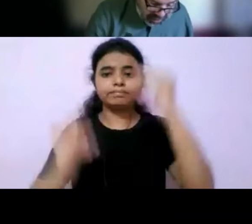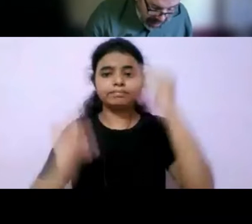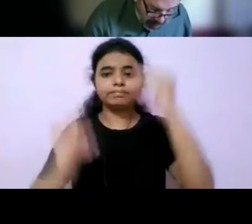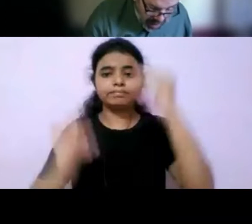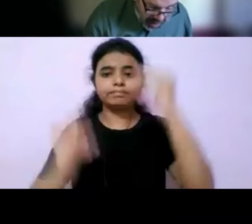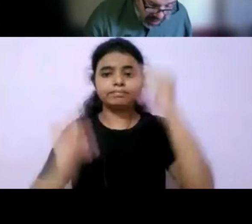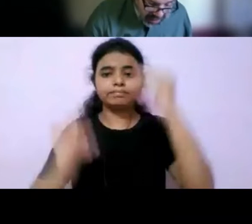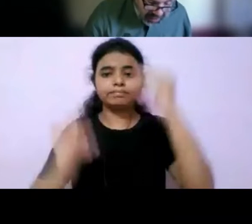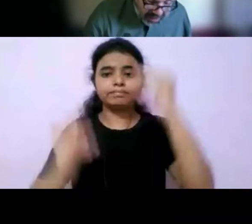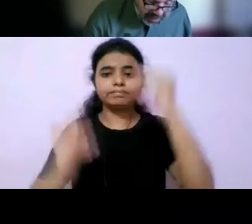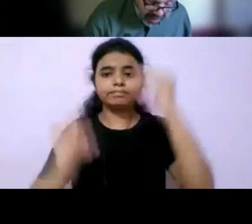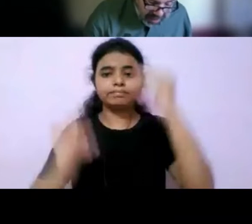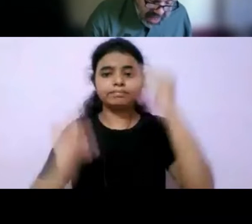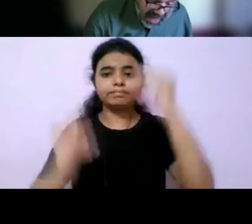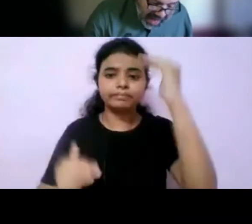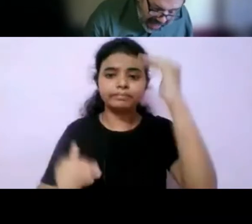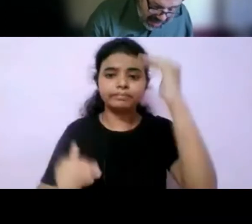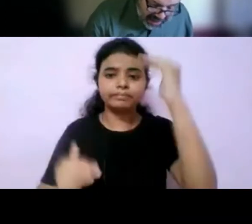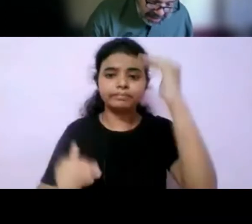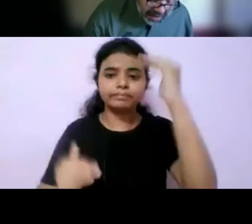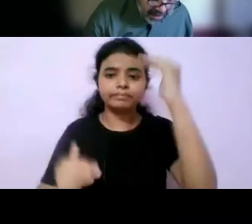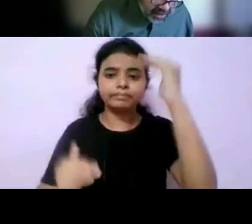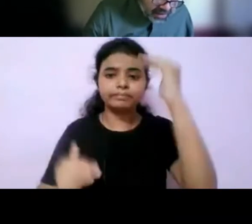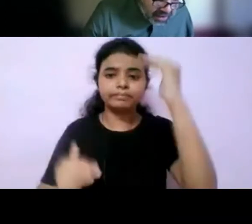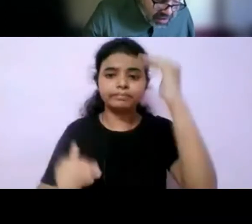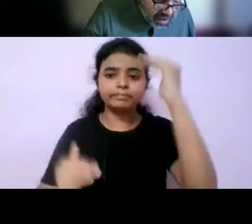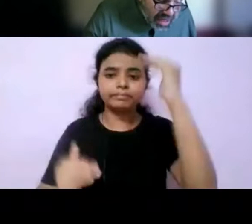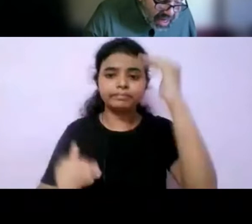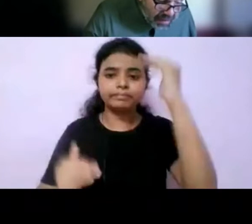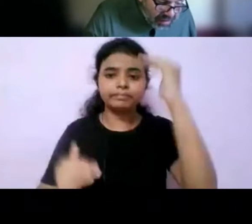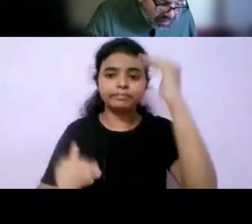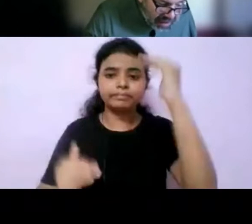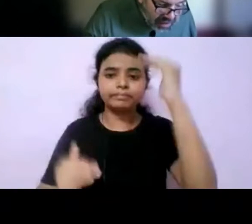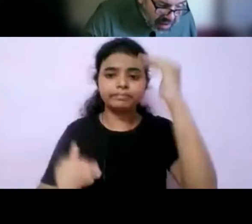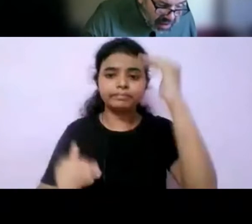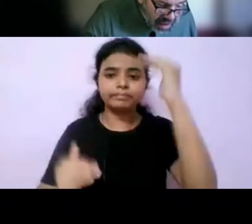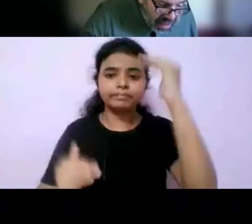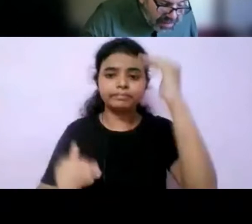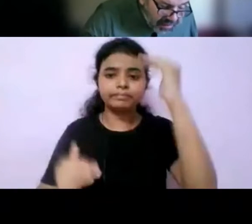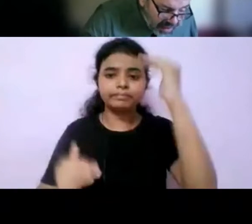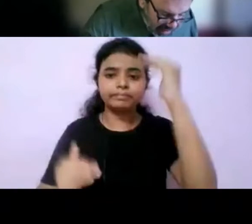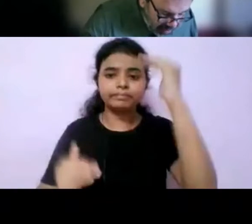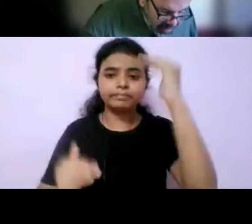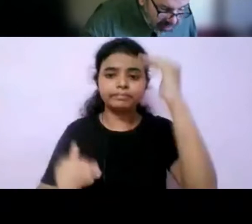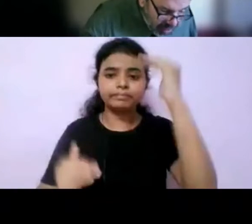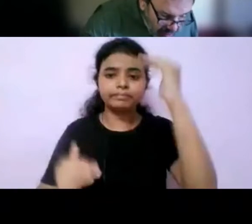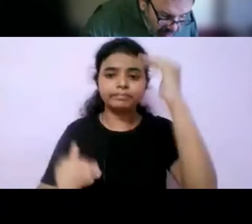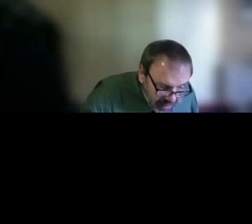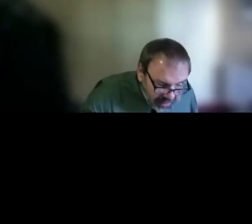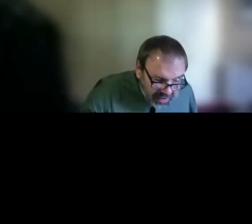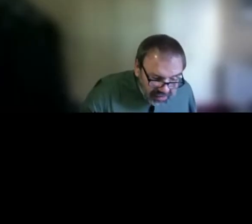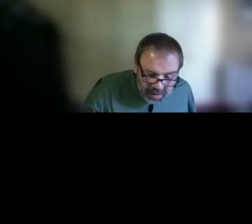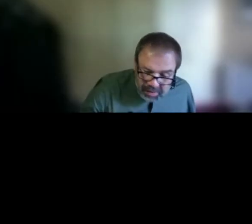one. It's about working with disabled people, aiding in their politicization and motivation, and providing evidence for